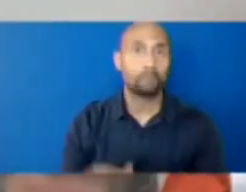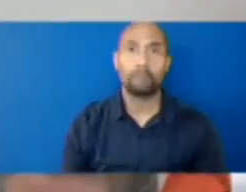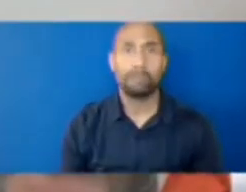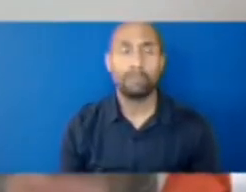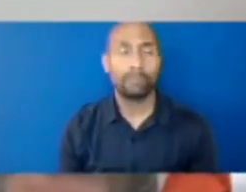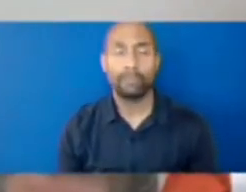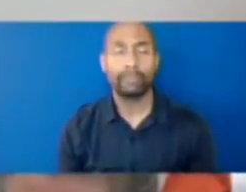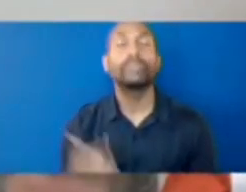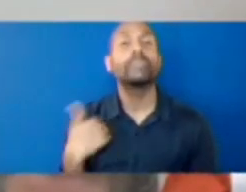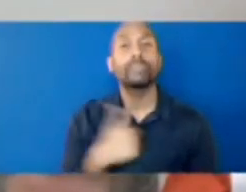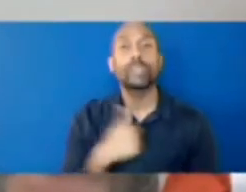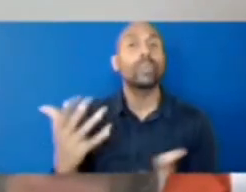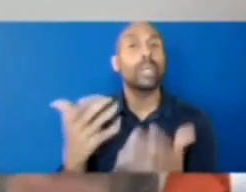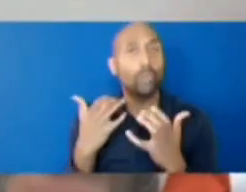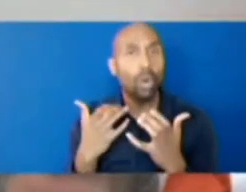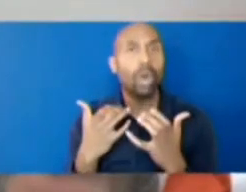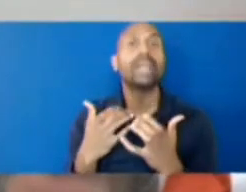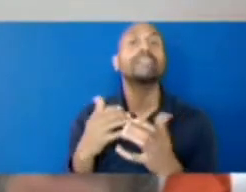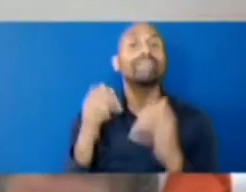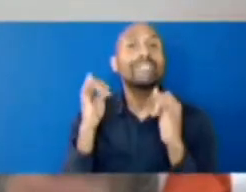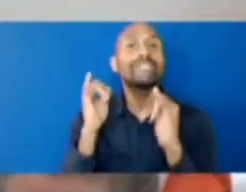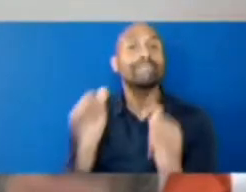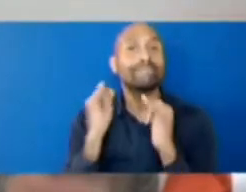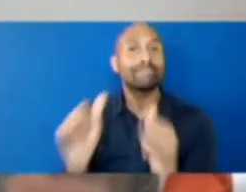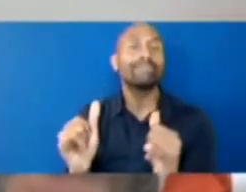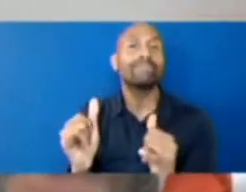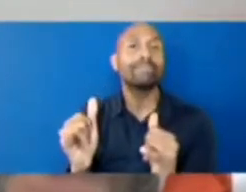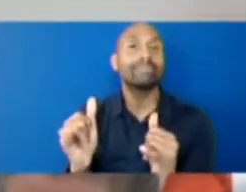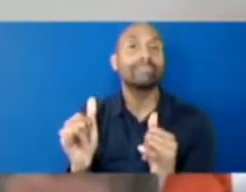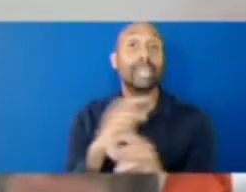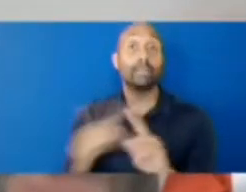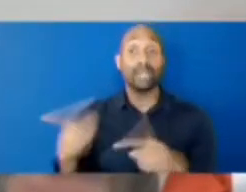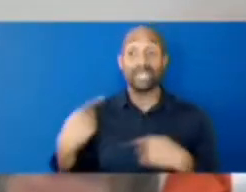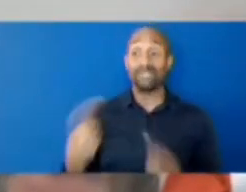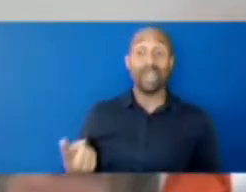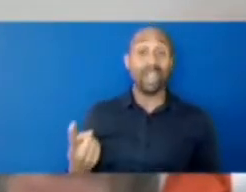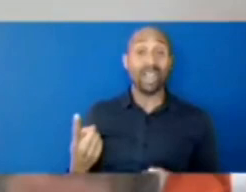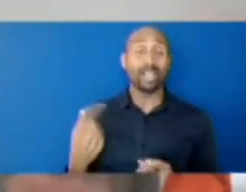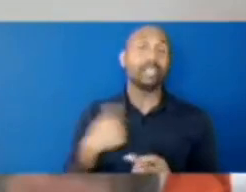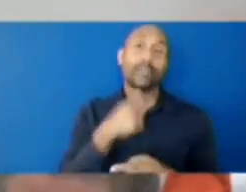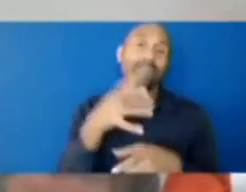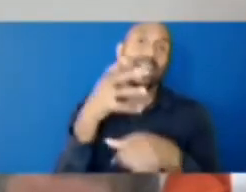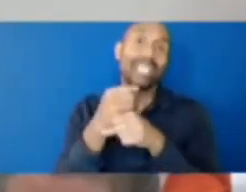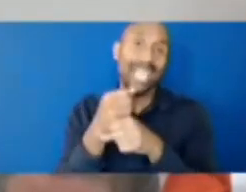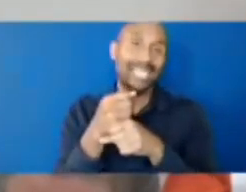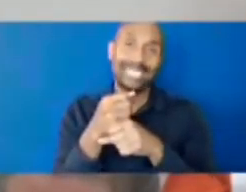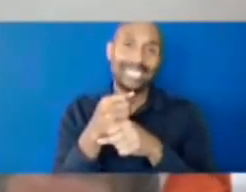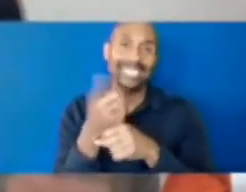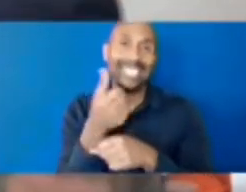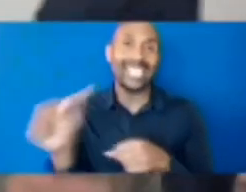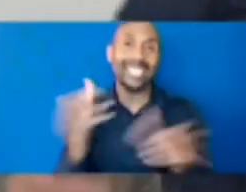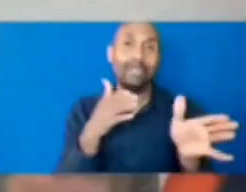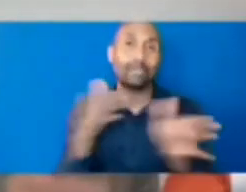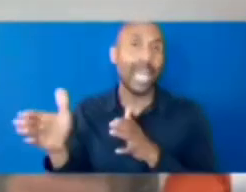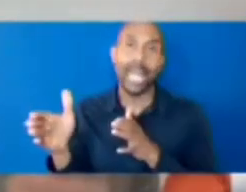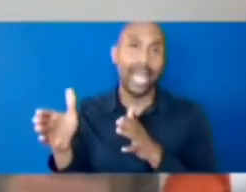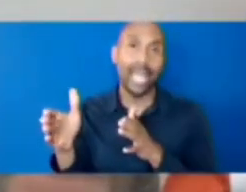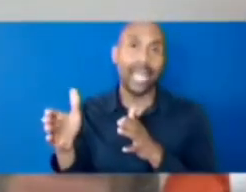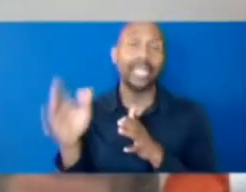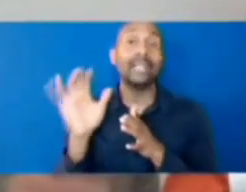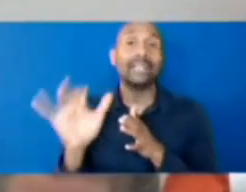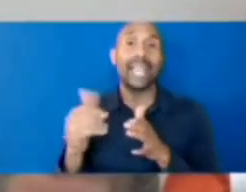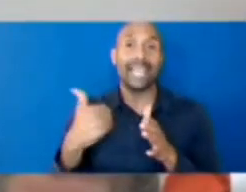We want what you want. But up to this point, we have not received any plan with